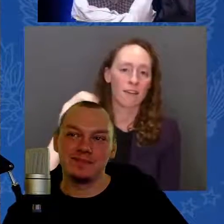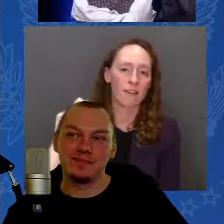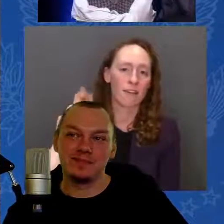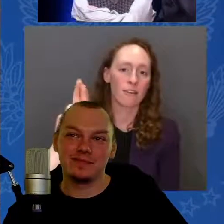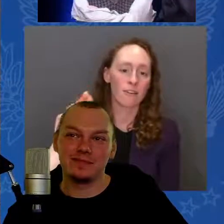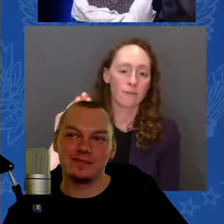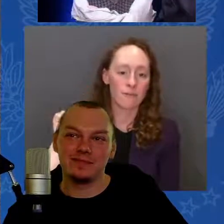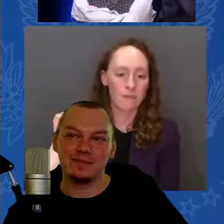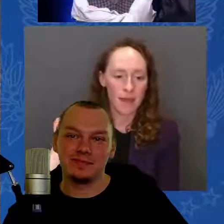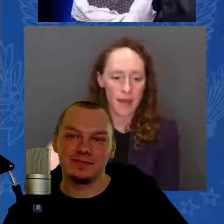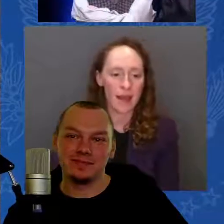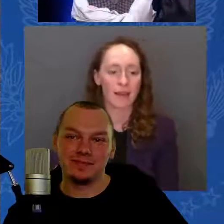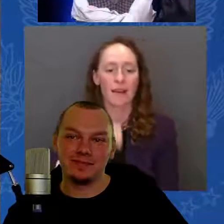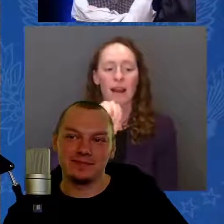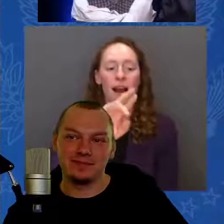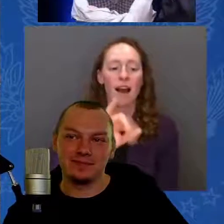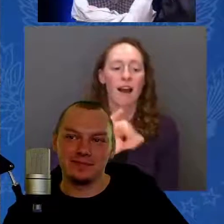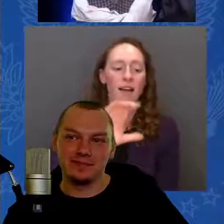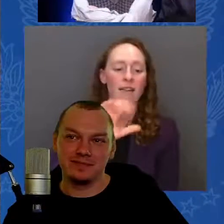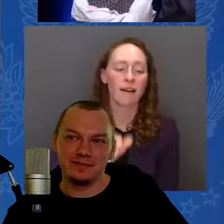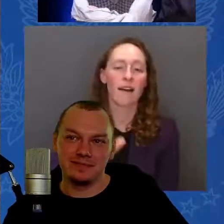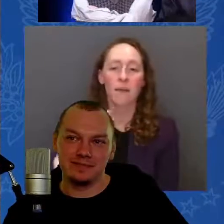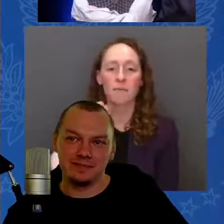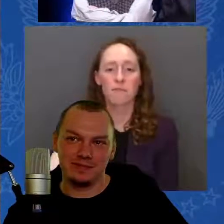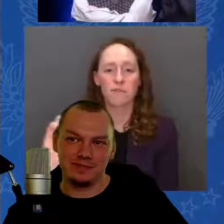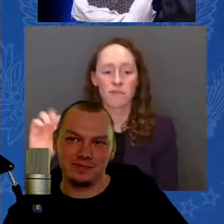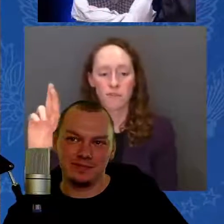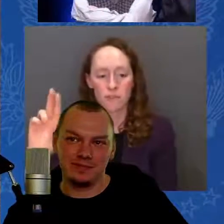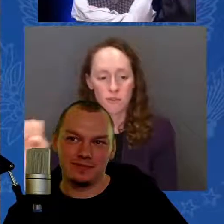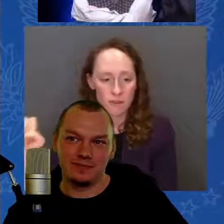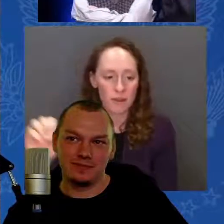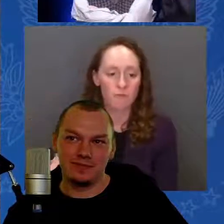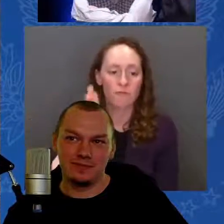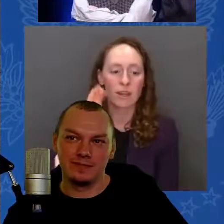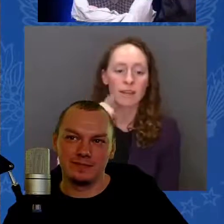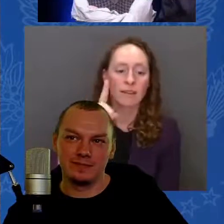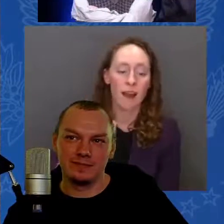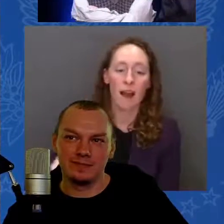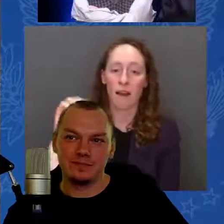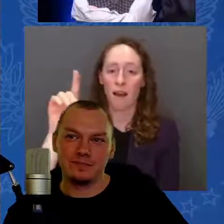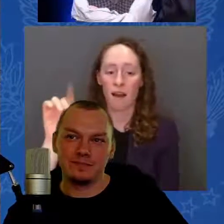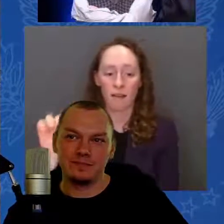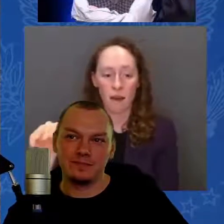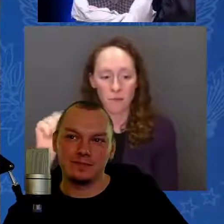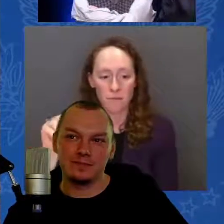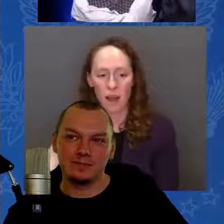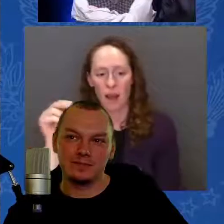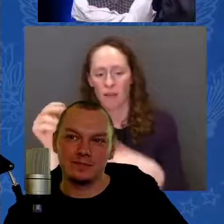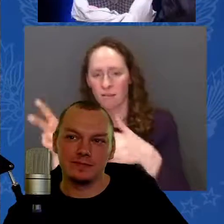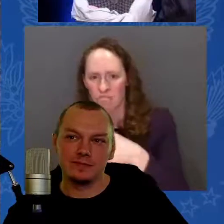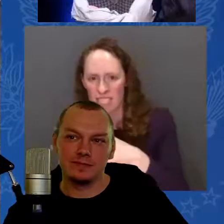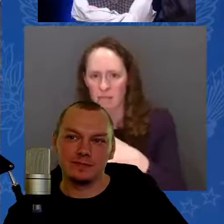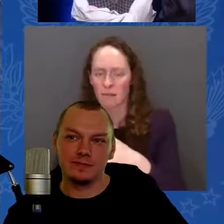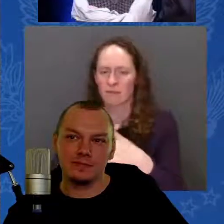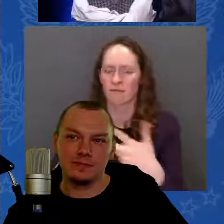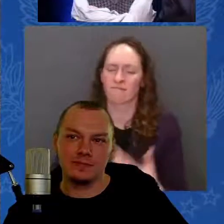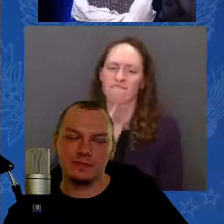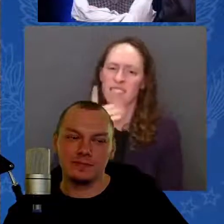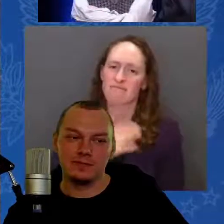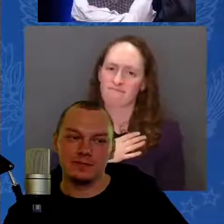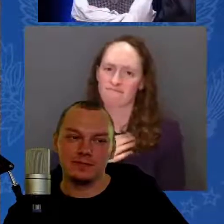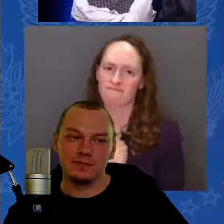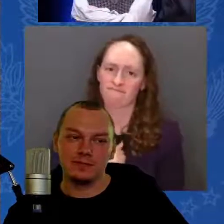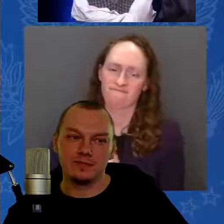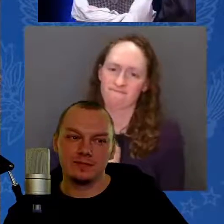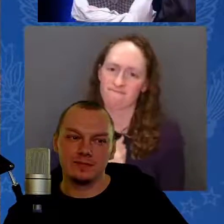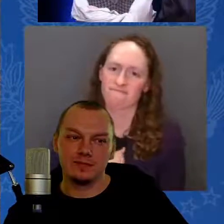had experiences, not the same, but getting that sudden experience you lost someone is devastating. It's absolutely devastating.